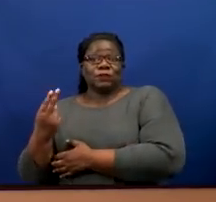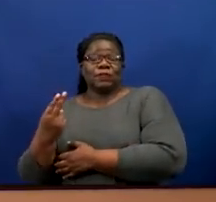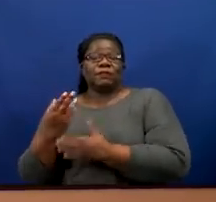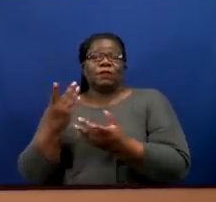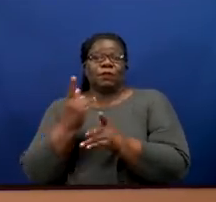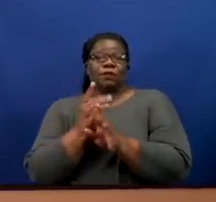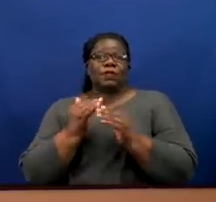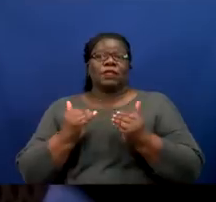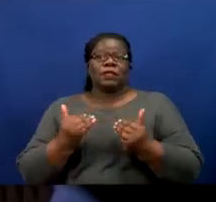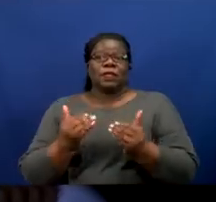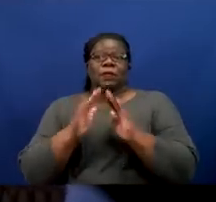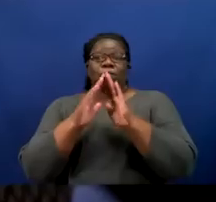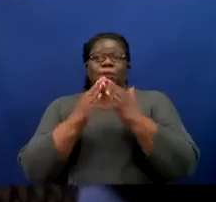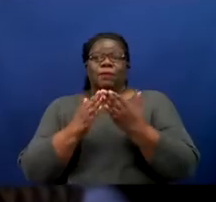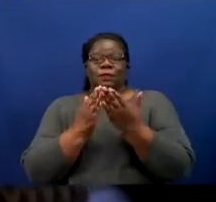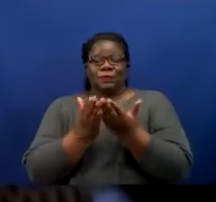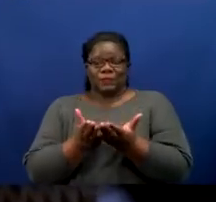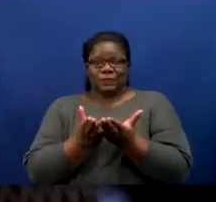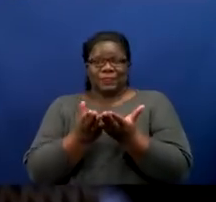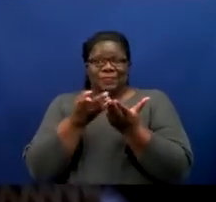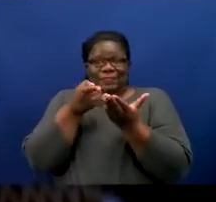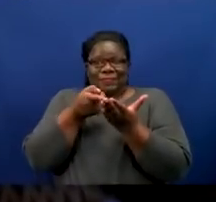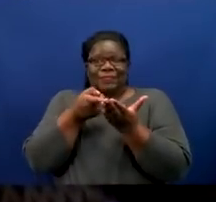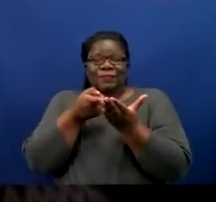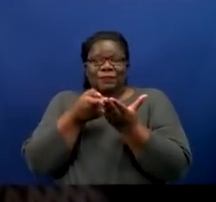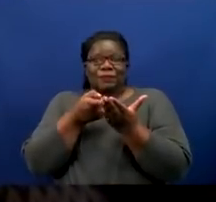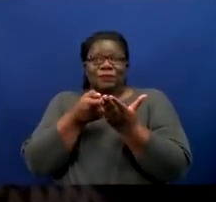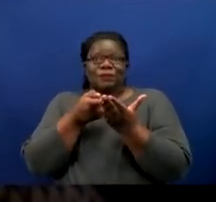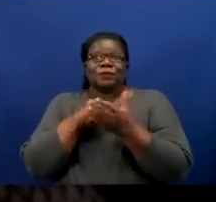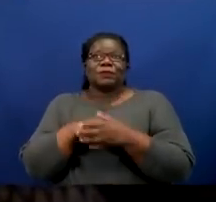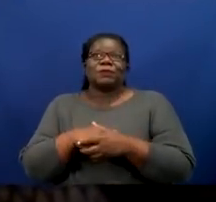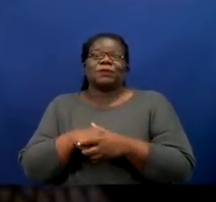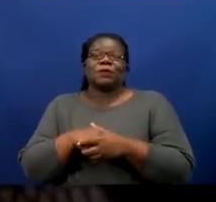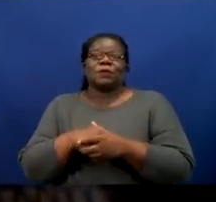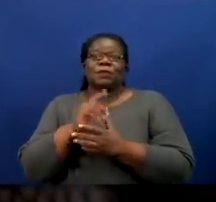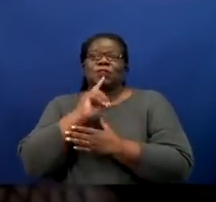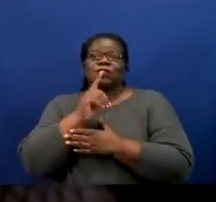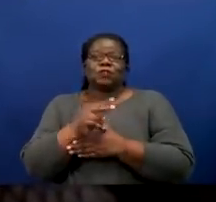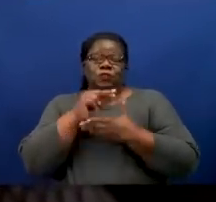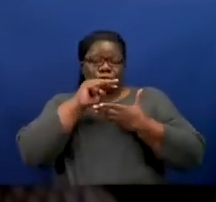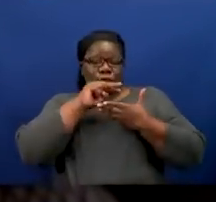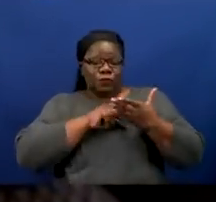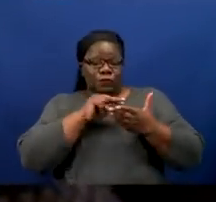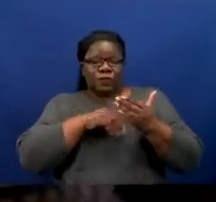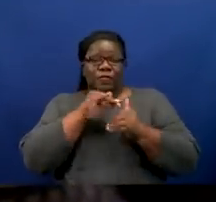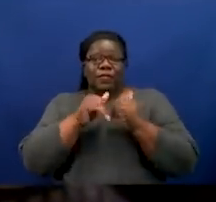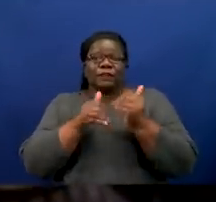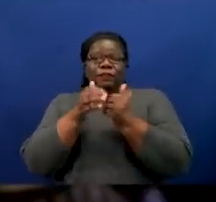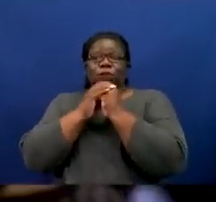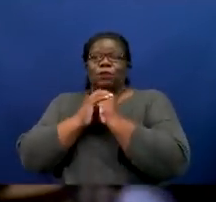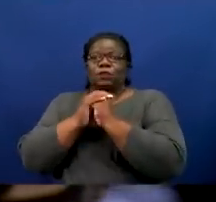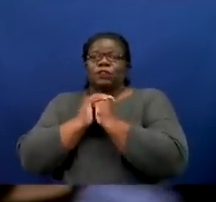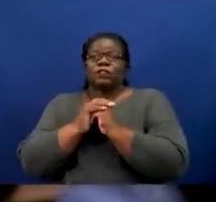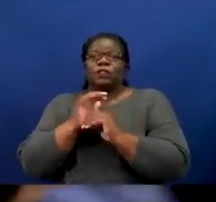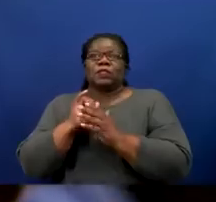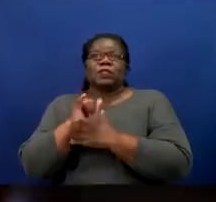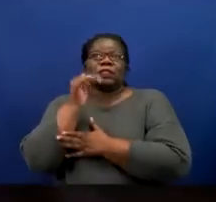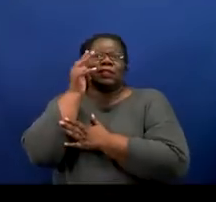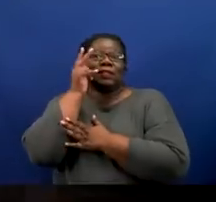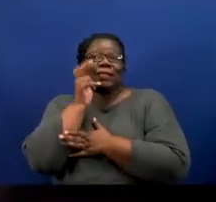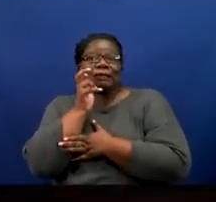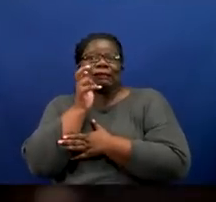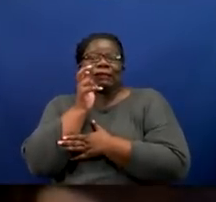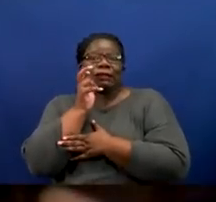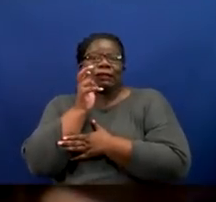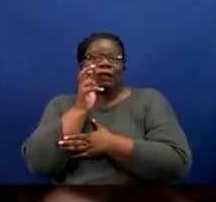Bibles open, or at least make sure you refer to the scriptures after worship so that you can hear or see